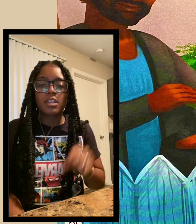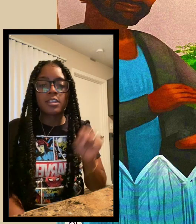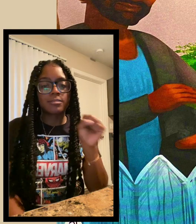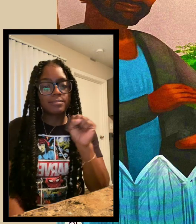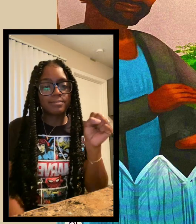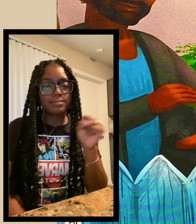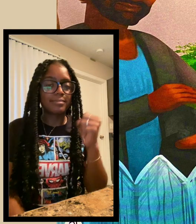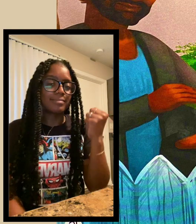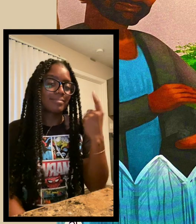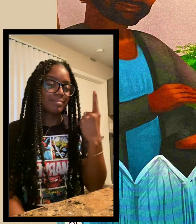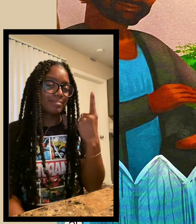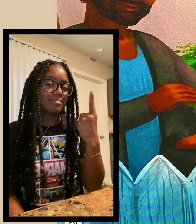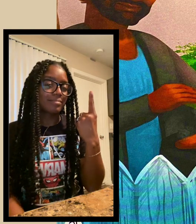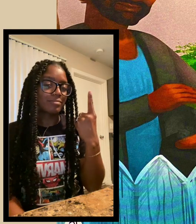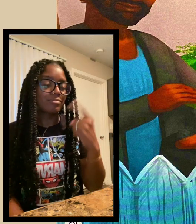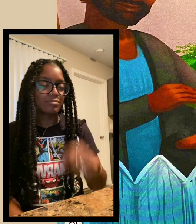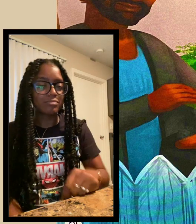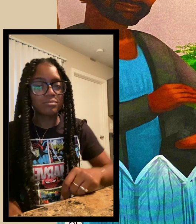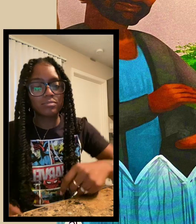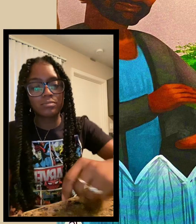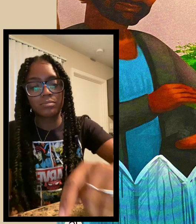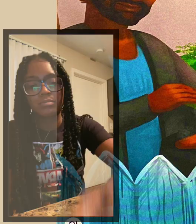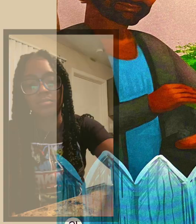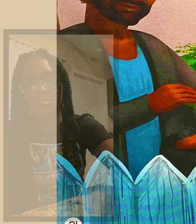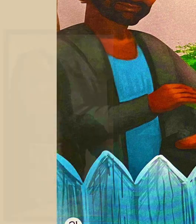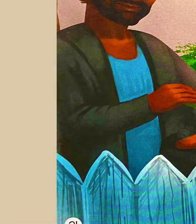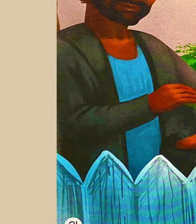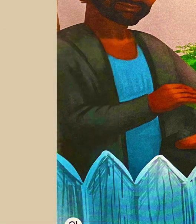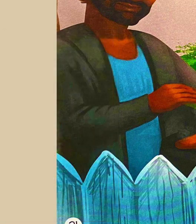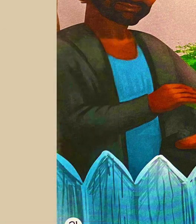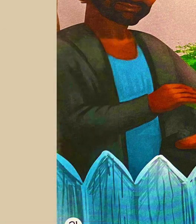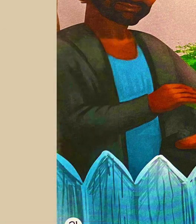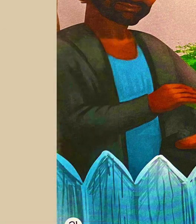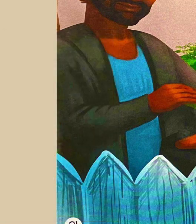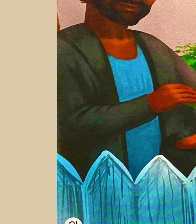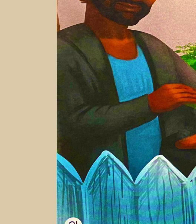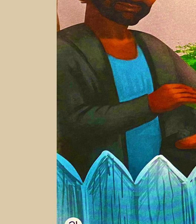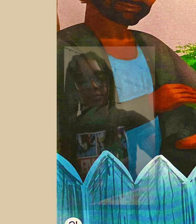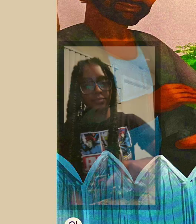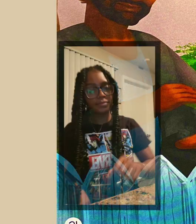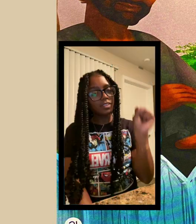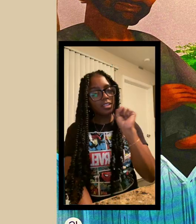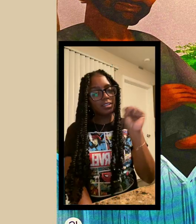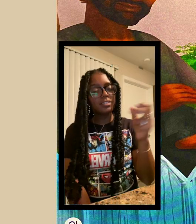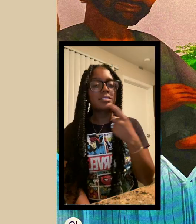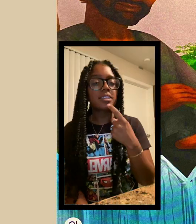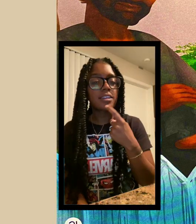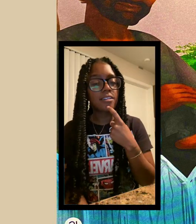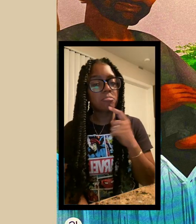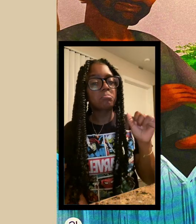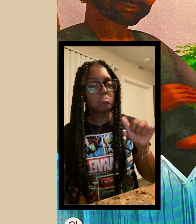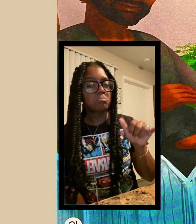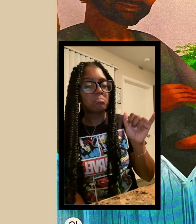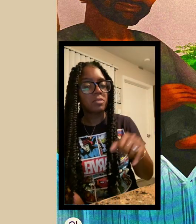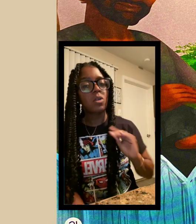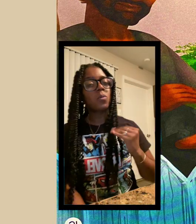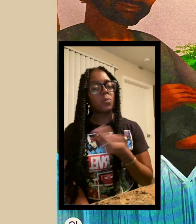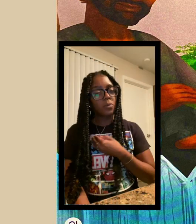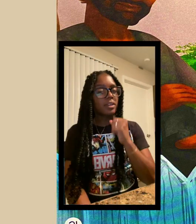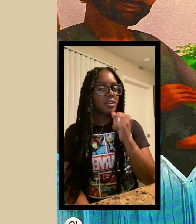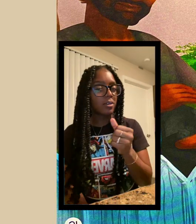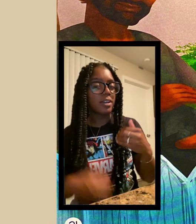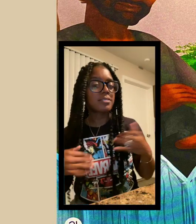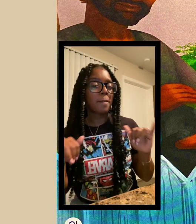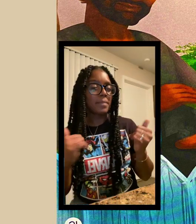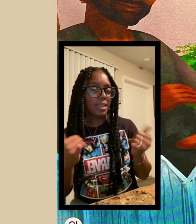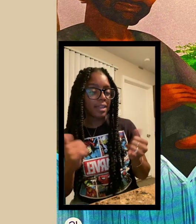signed to her and admitted that she understands. Serenity suggests that they didn't have to play with them anymore